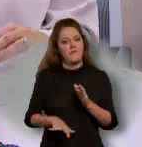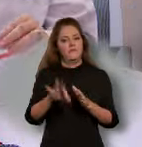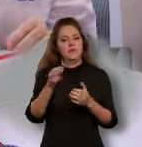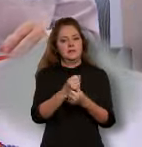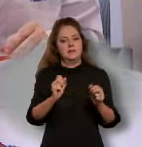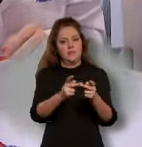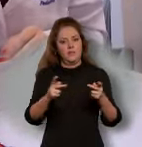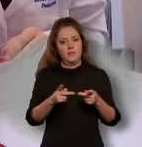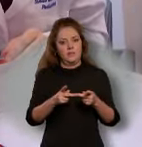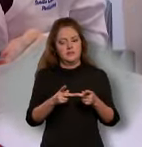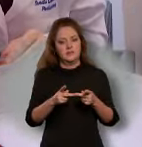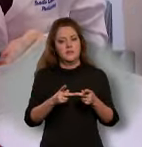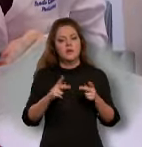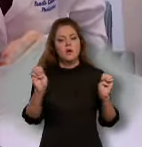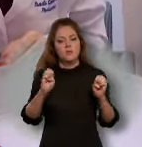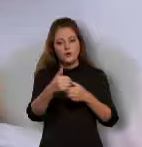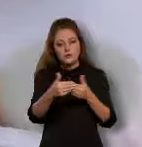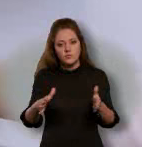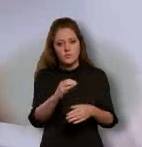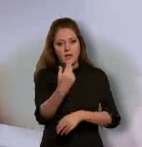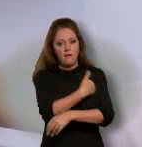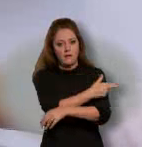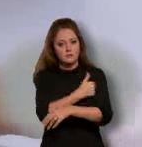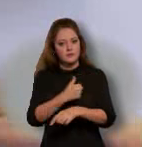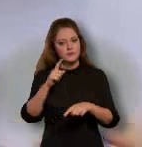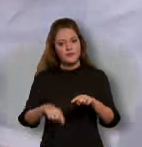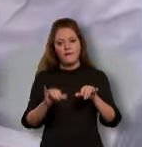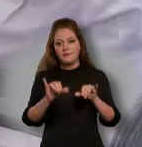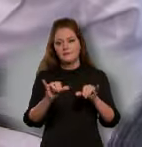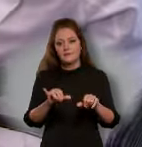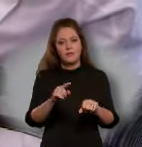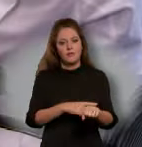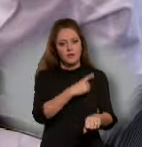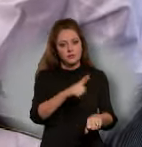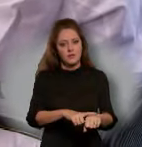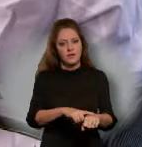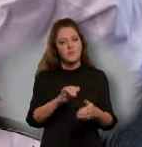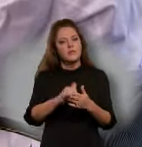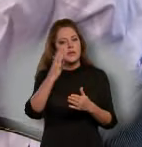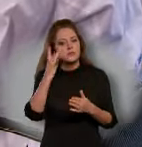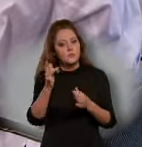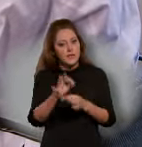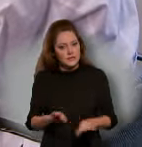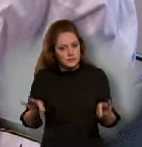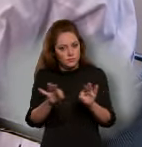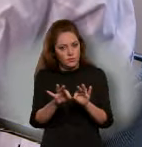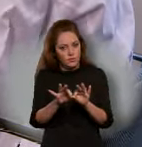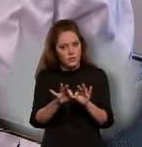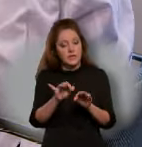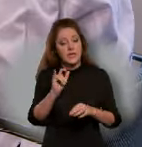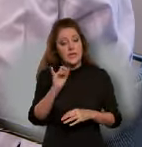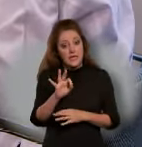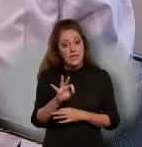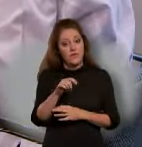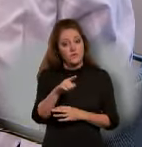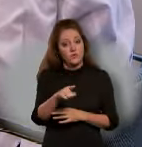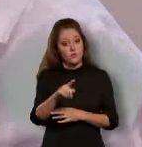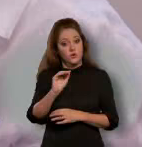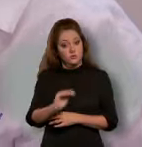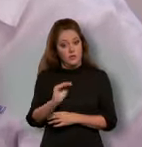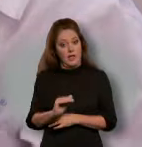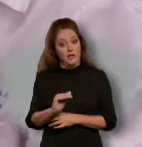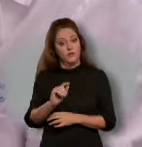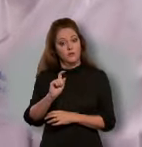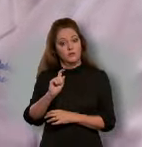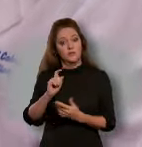stay. Emergency rooms and hospitals are not shelters. That's why it's important that unless your child requires emergency care,